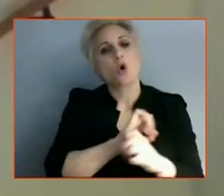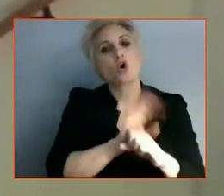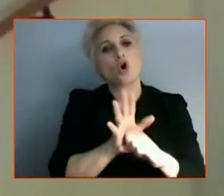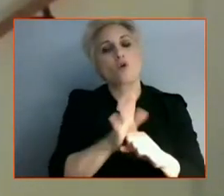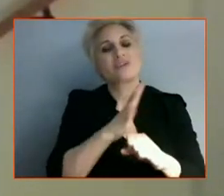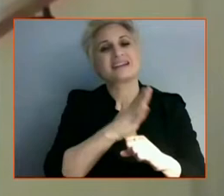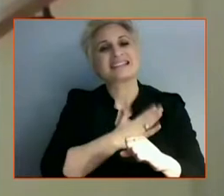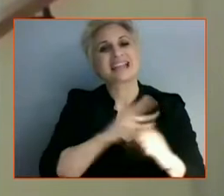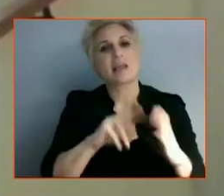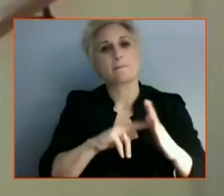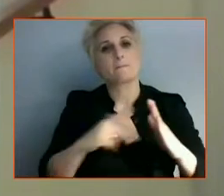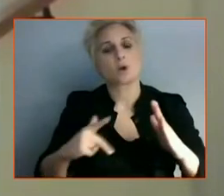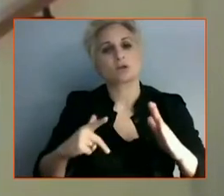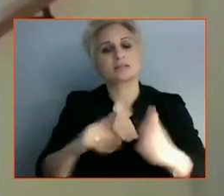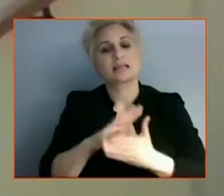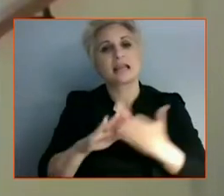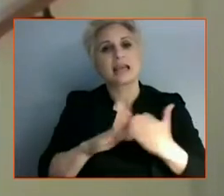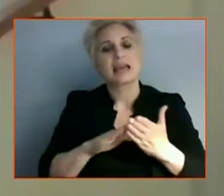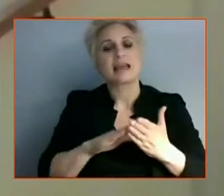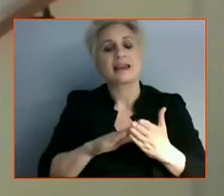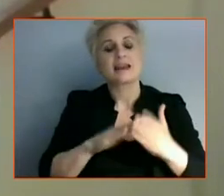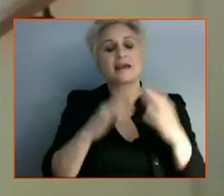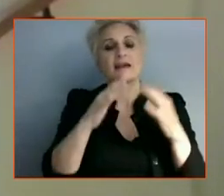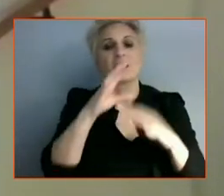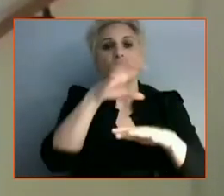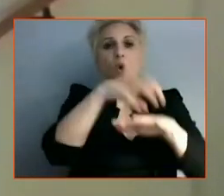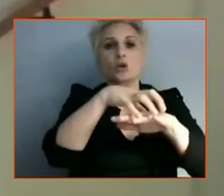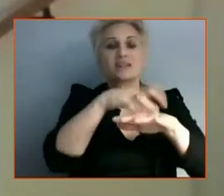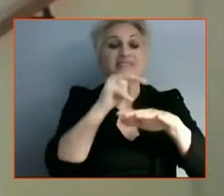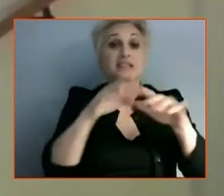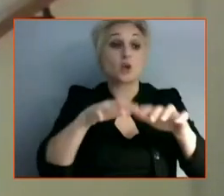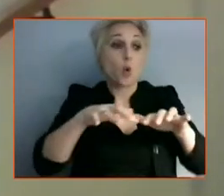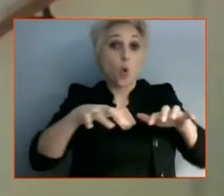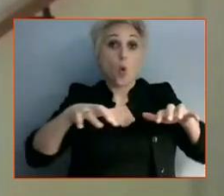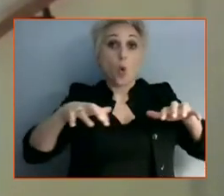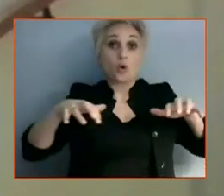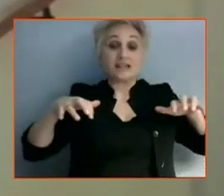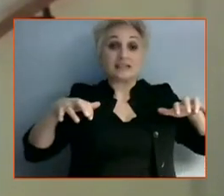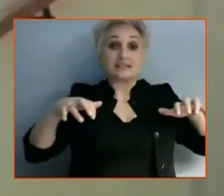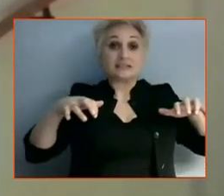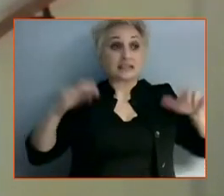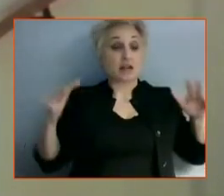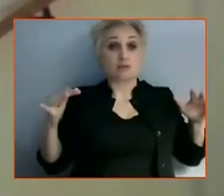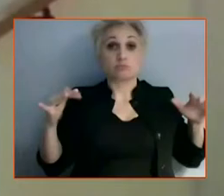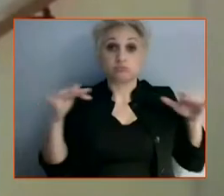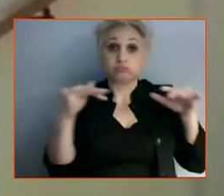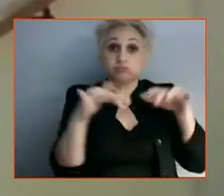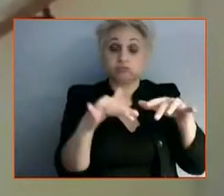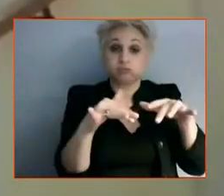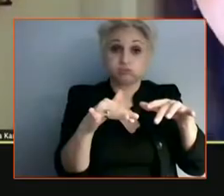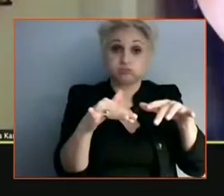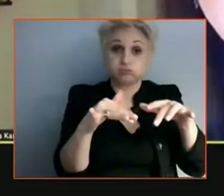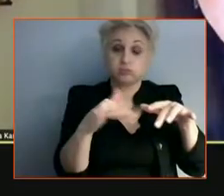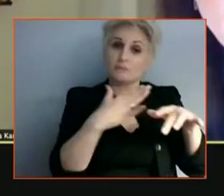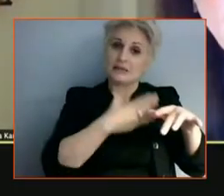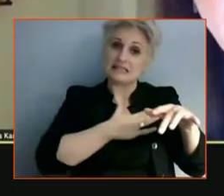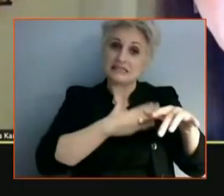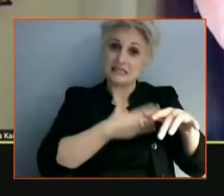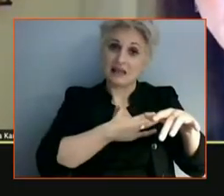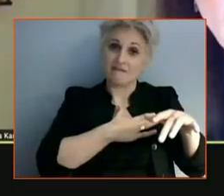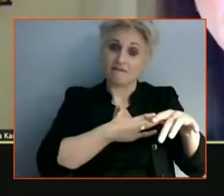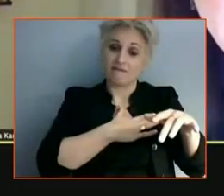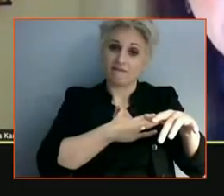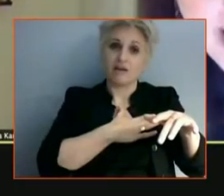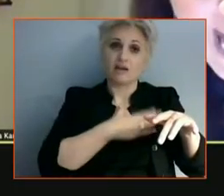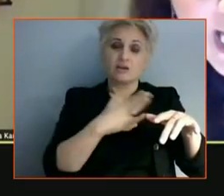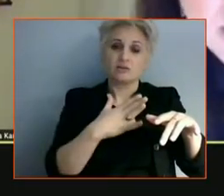would see audience sizes increase safely? Is there any capacity for a type of insurance that would guarantee companies a payout if levels move up